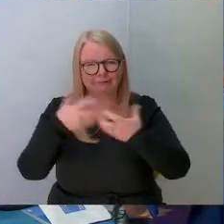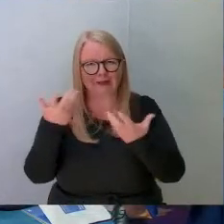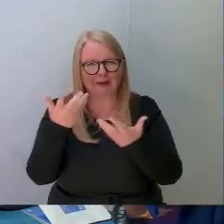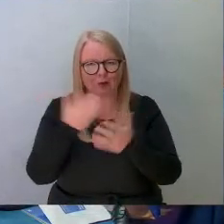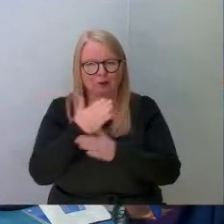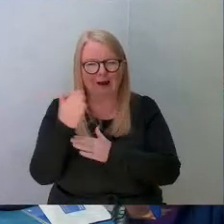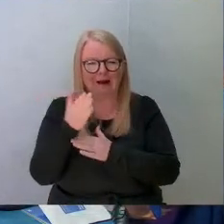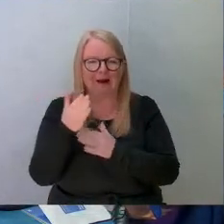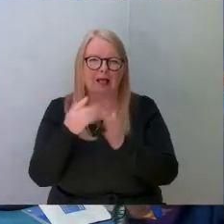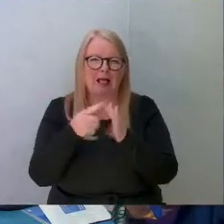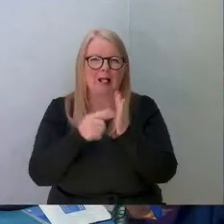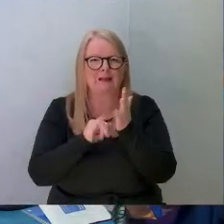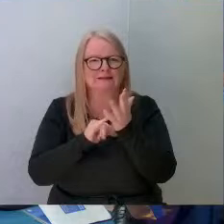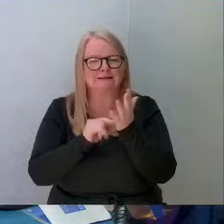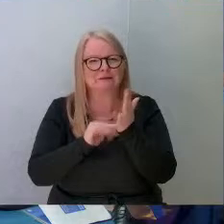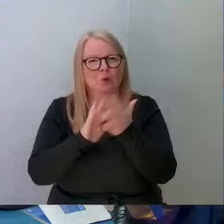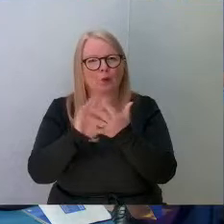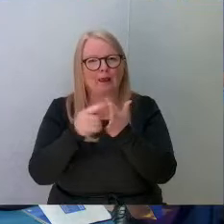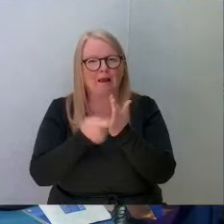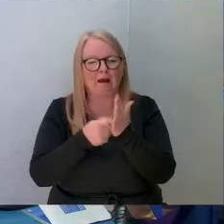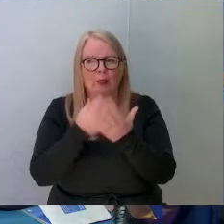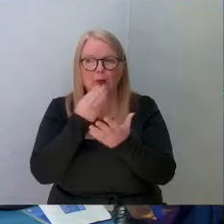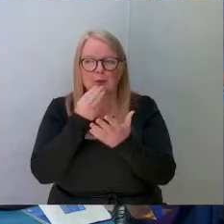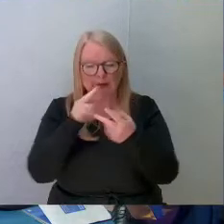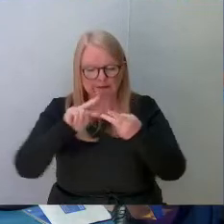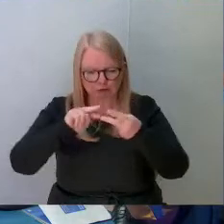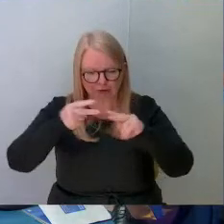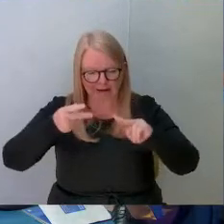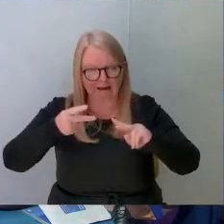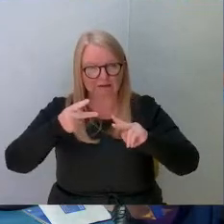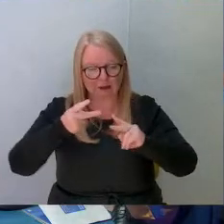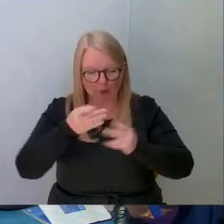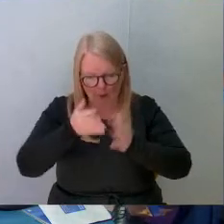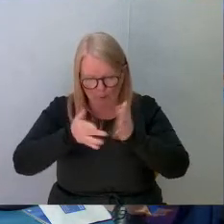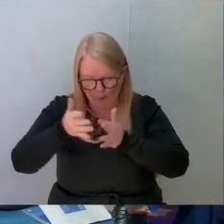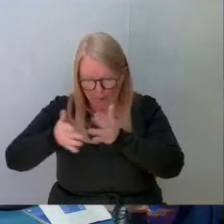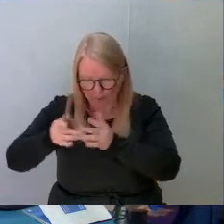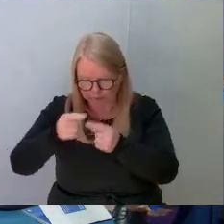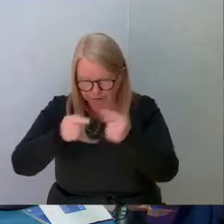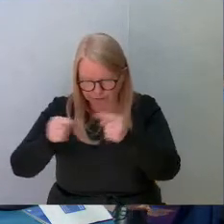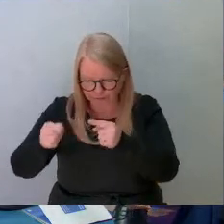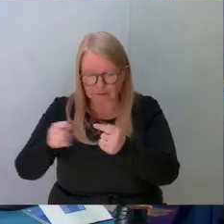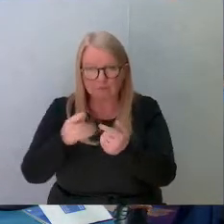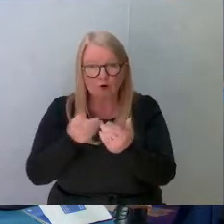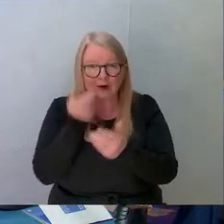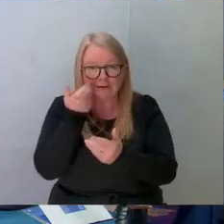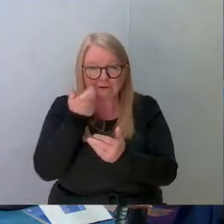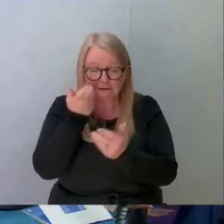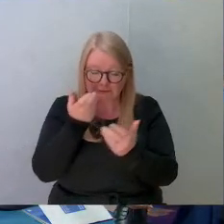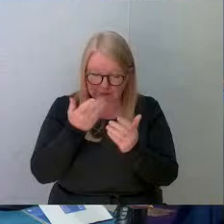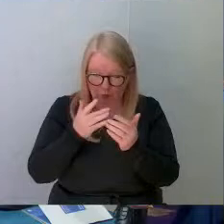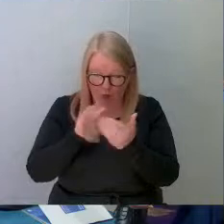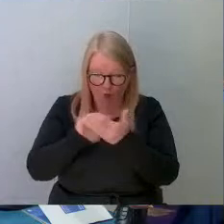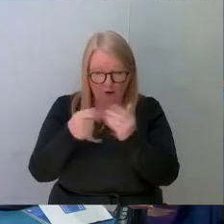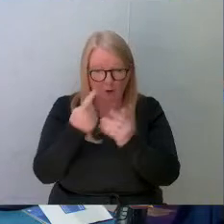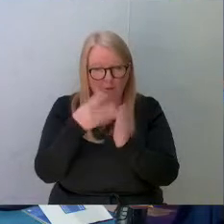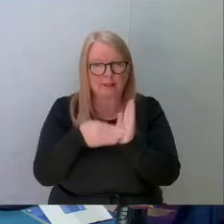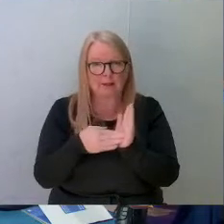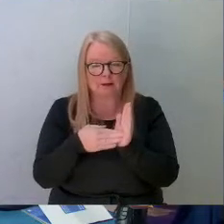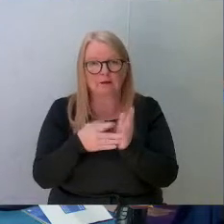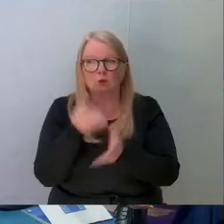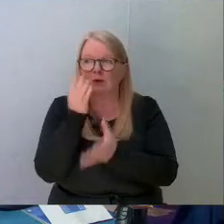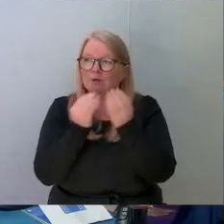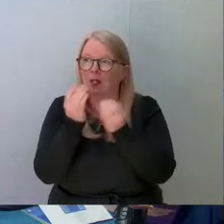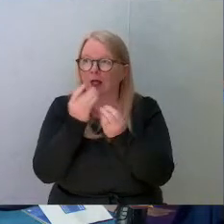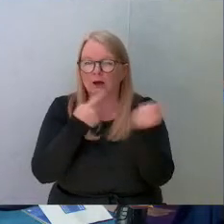Institute and elsewhere to read the genetic code of the COVID-19 virus in each and every one of them. As we all learned to